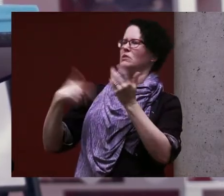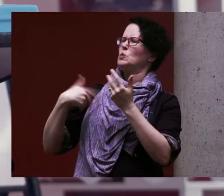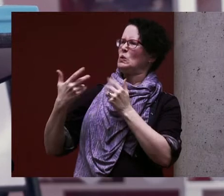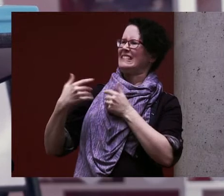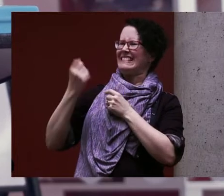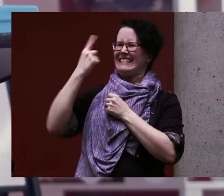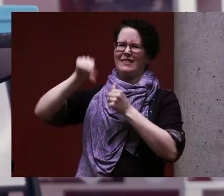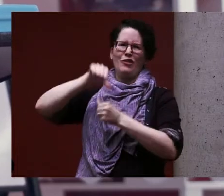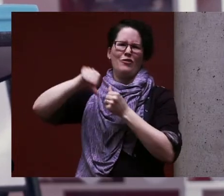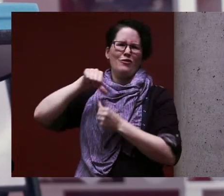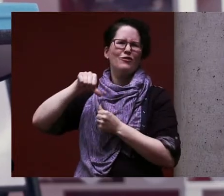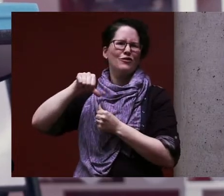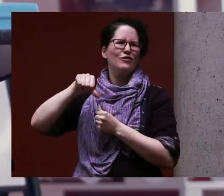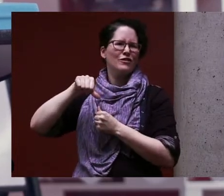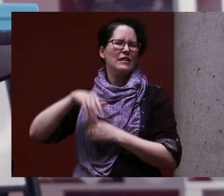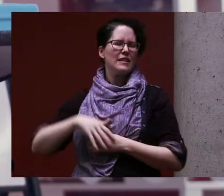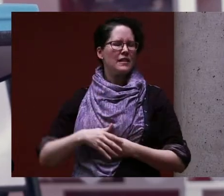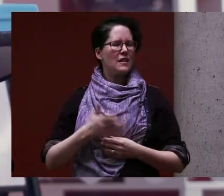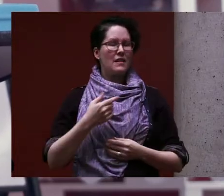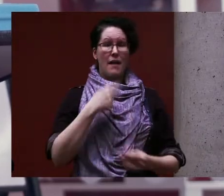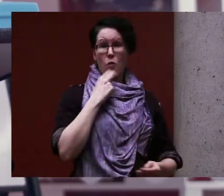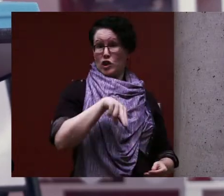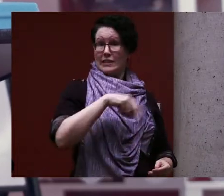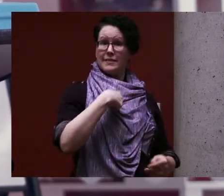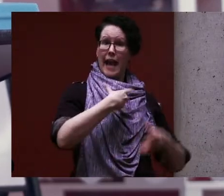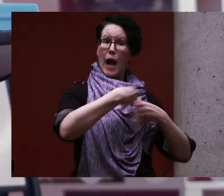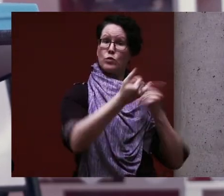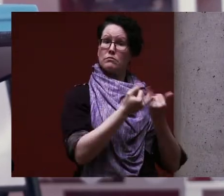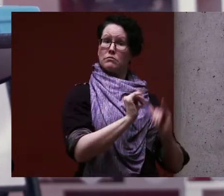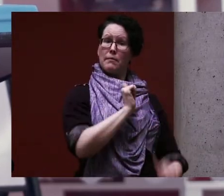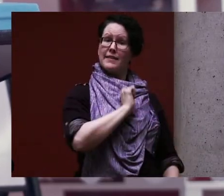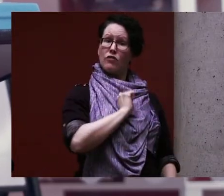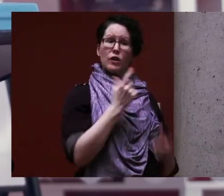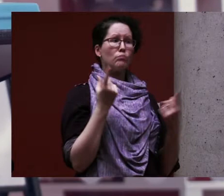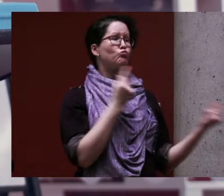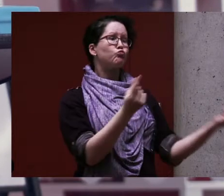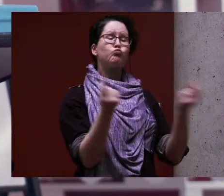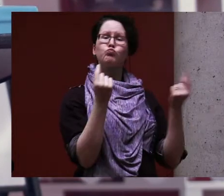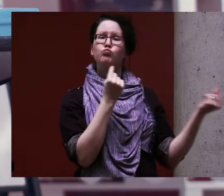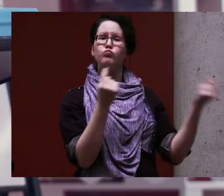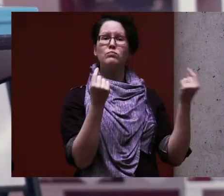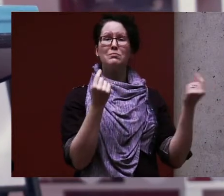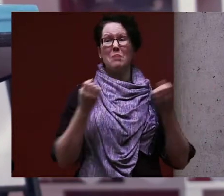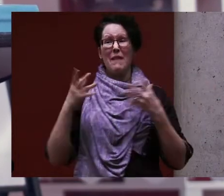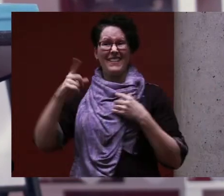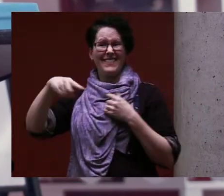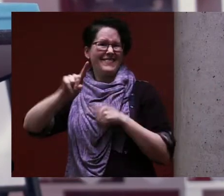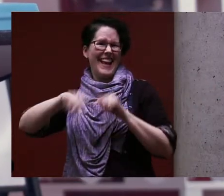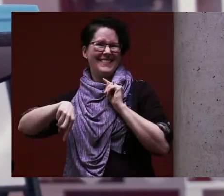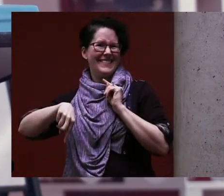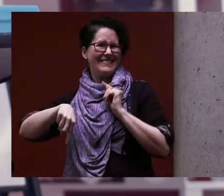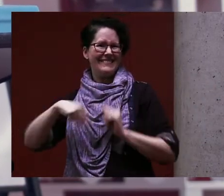I'm very fortunate because I can go out on my own. A lot of people can't, so they're stuck there.